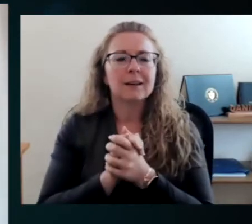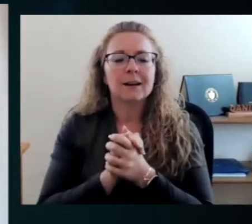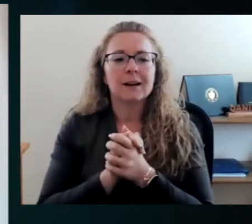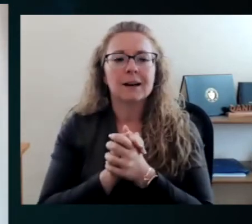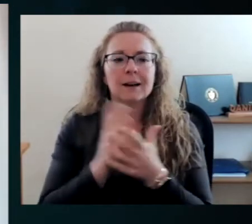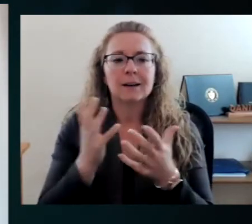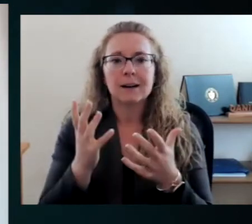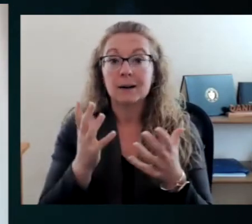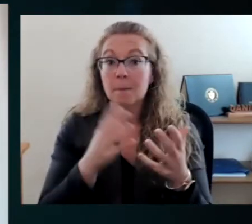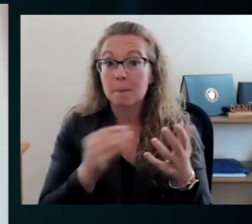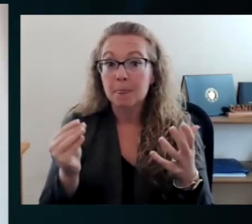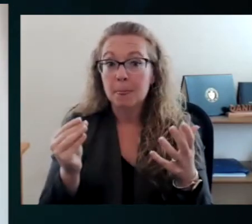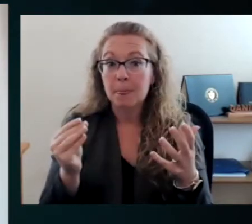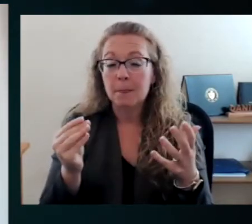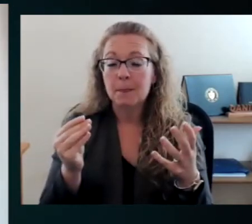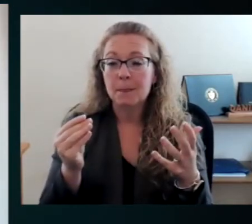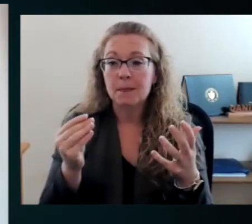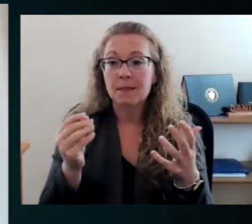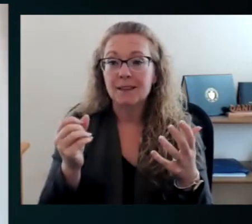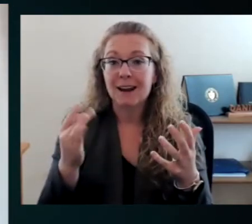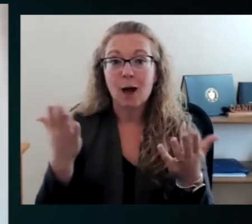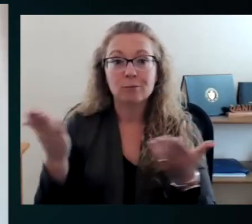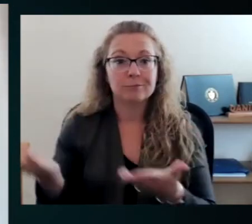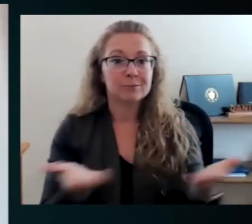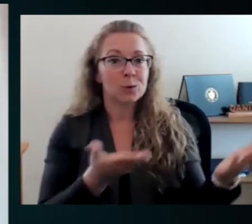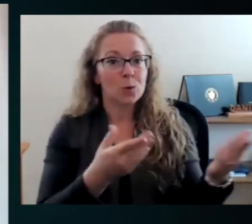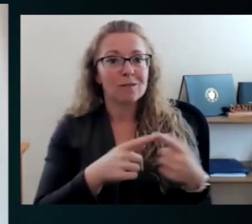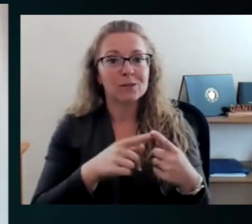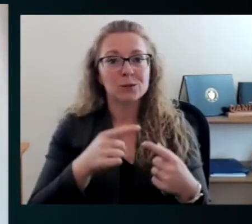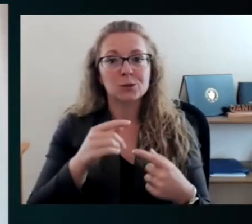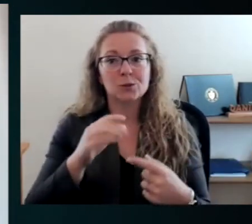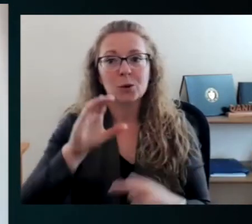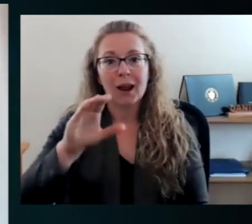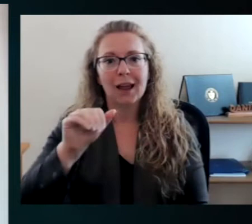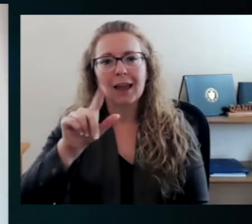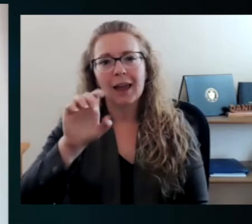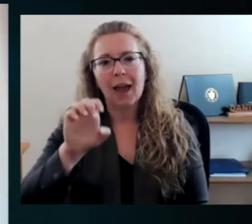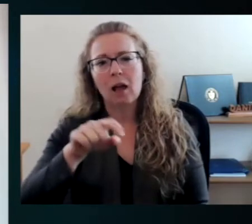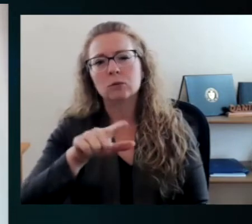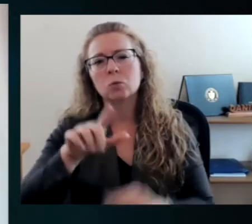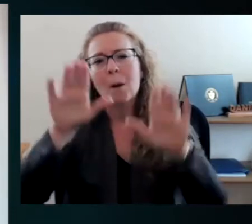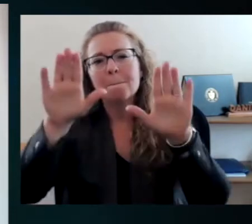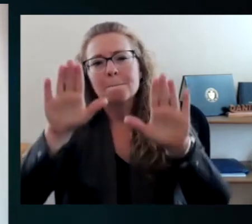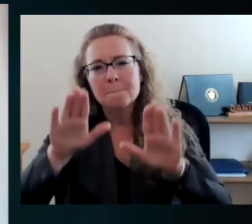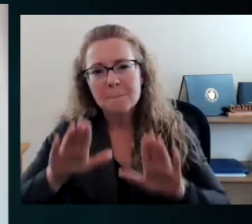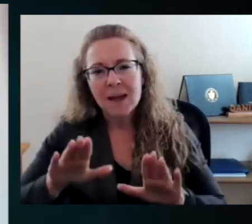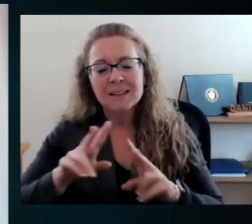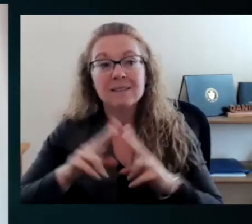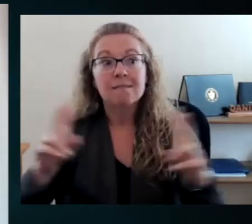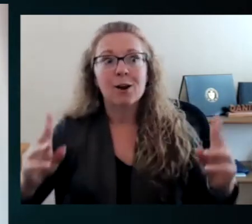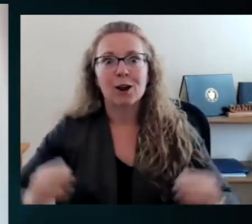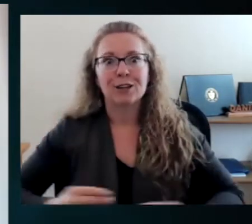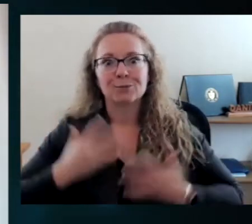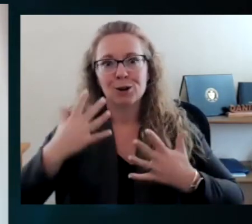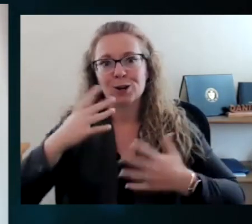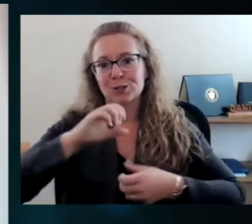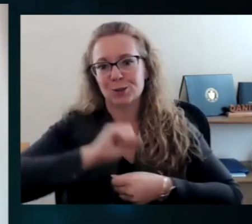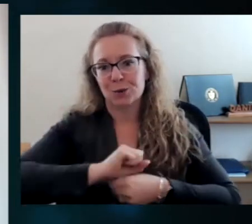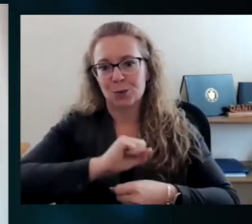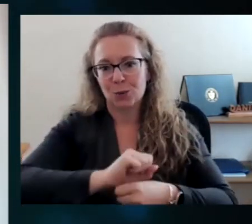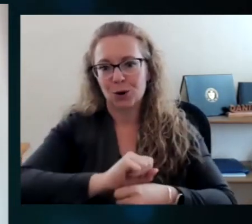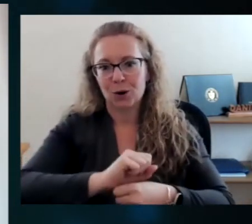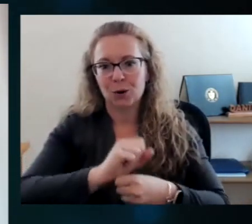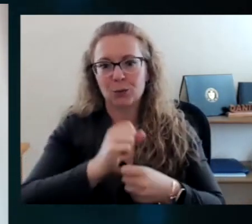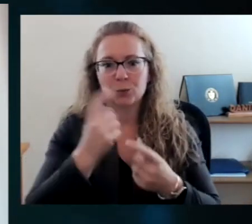With that, I will hand it over to Kale, who's been doing an amazing and very inspirational job of moderating all of